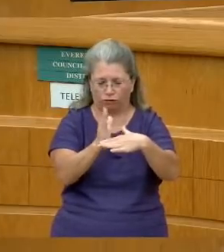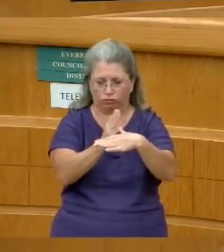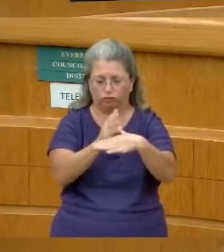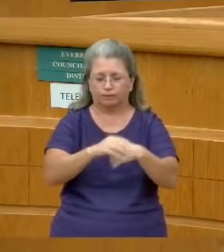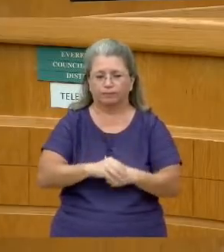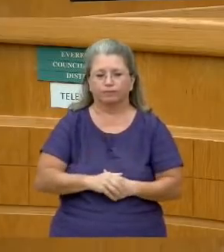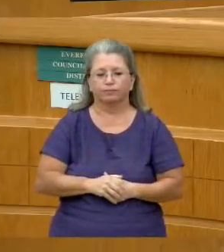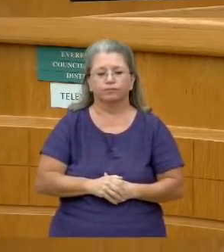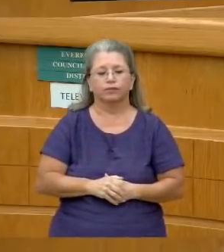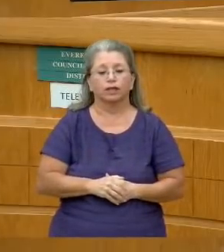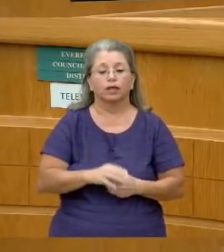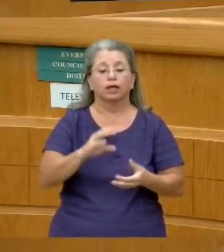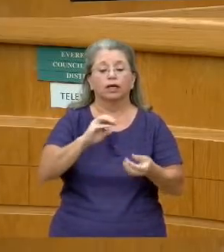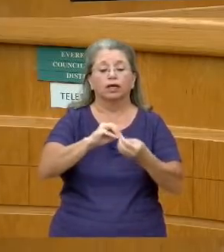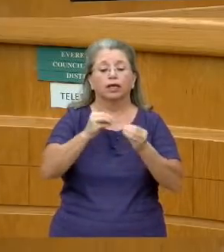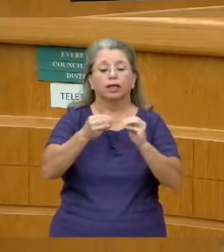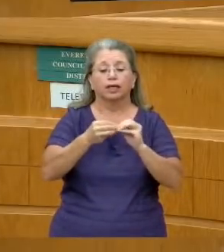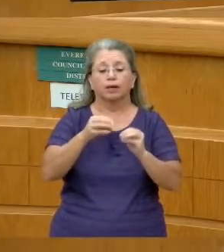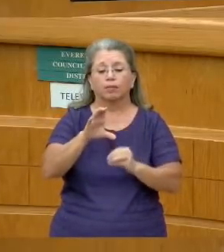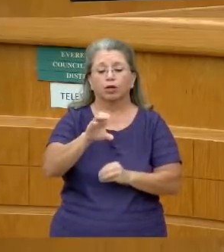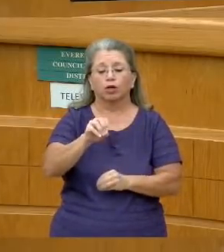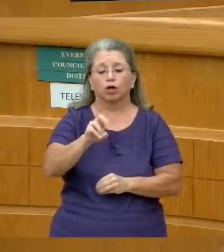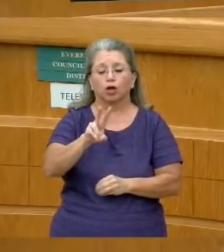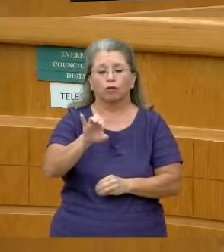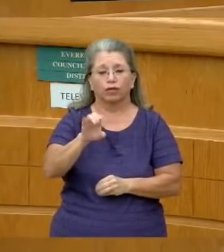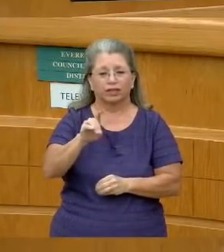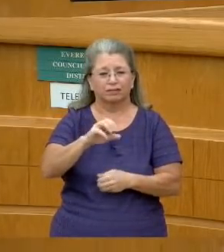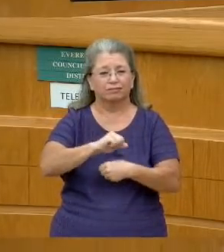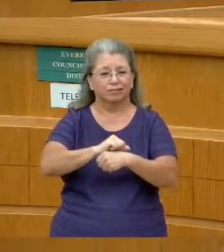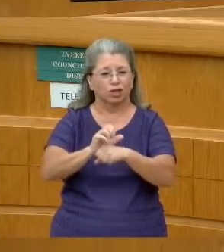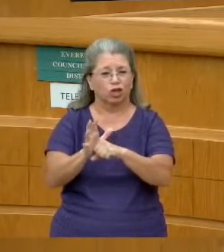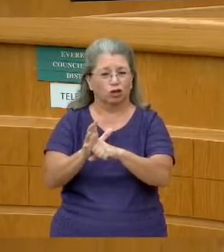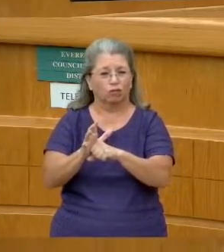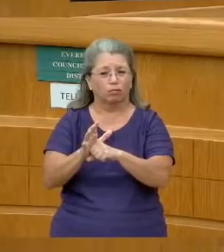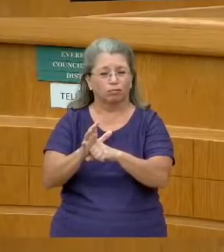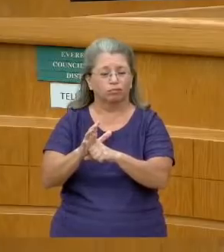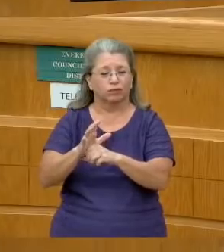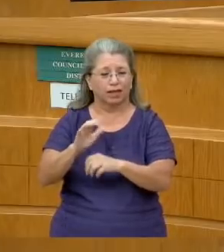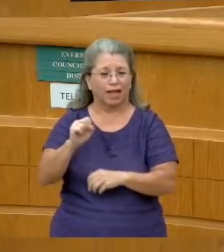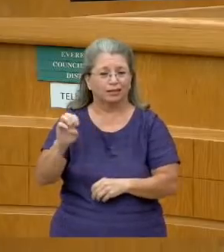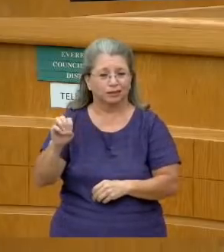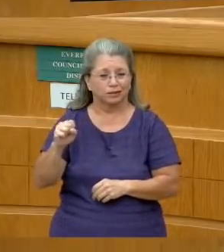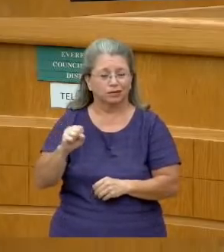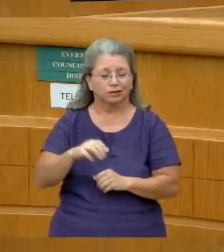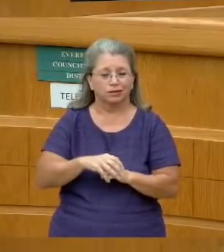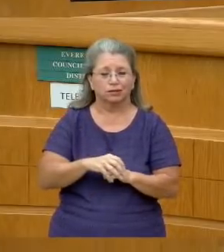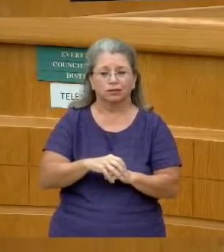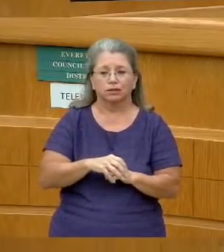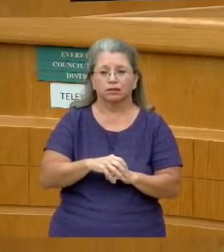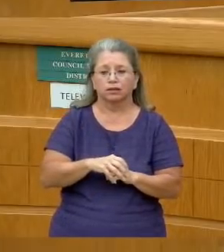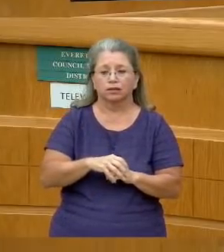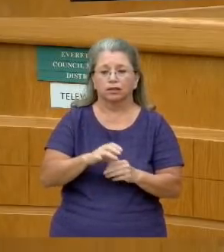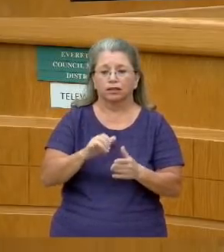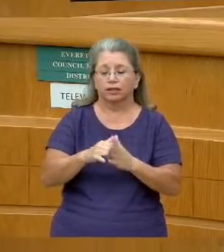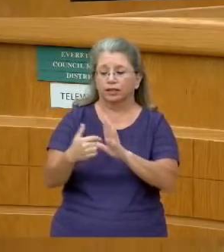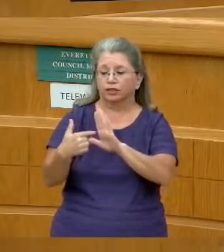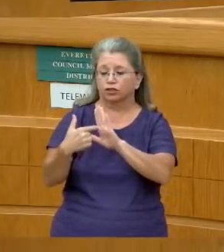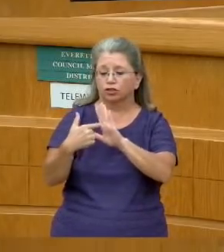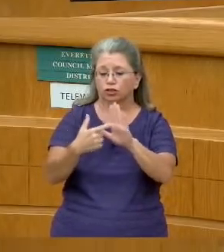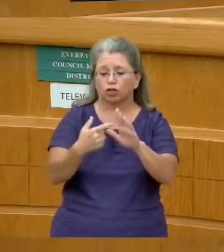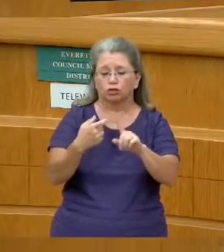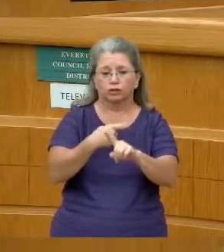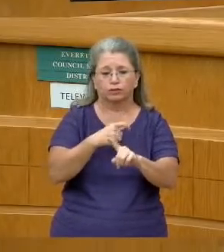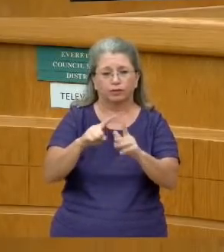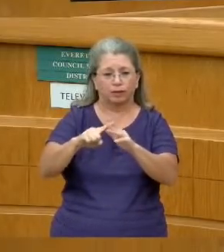Okay, and the number of COVID cases too from a long-term perspective. This takes it out all the way out from the beginning when we started tracking on April